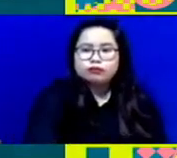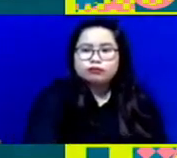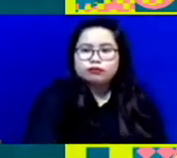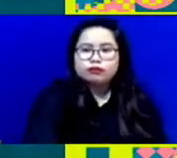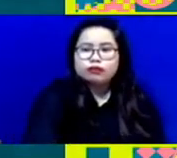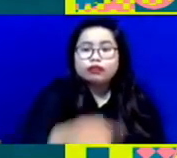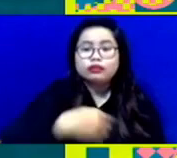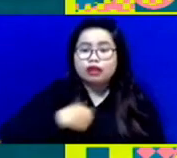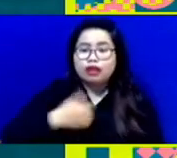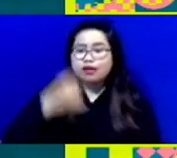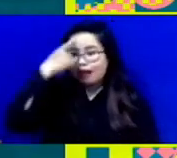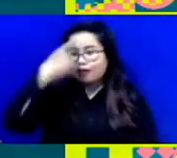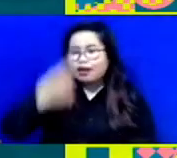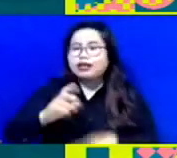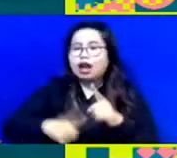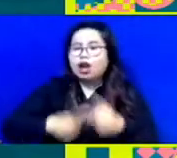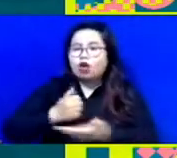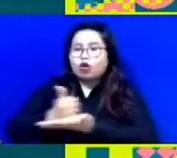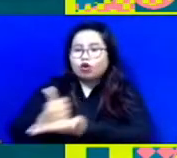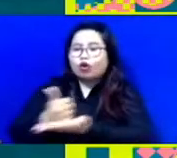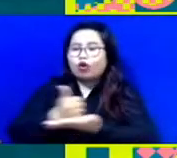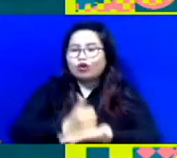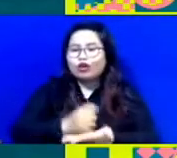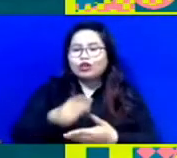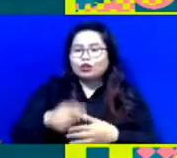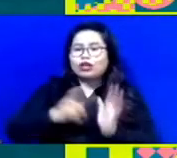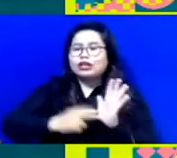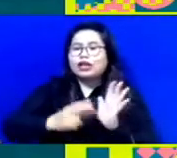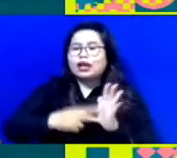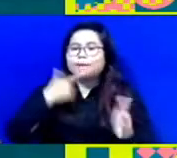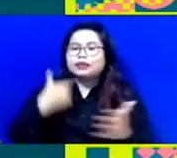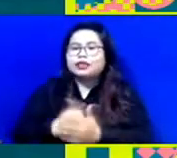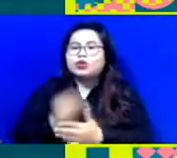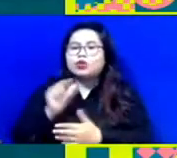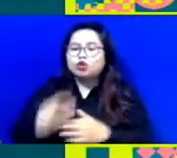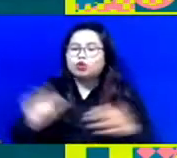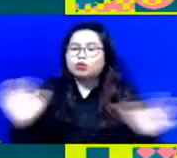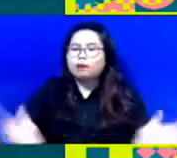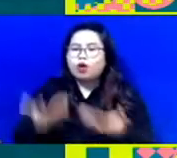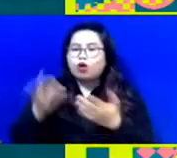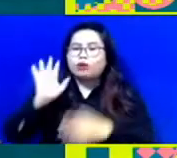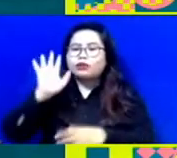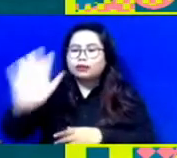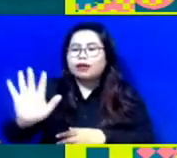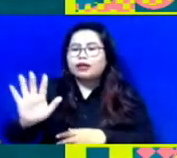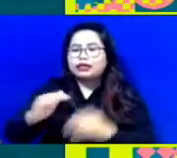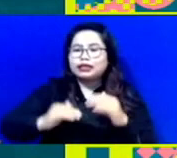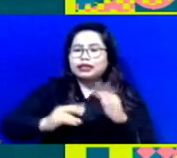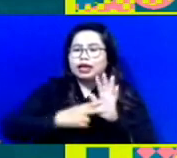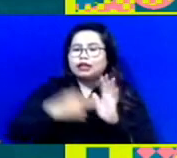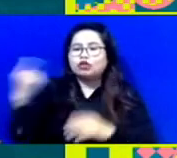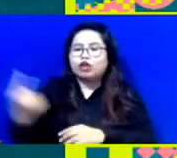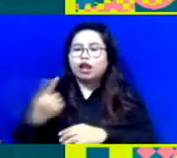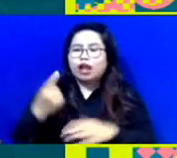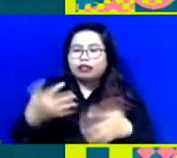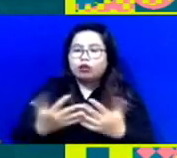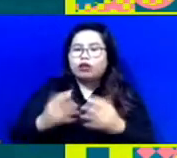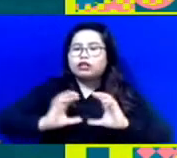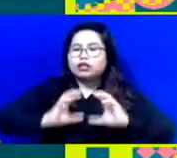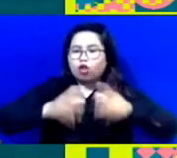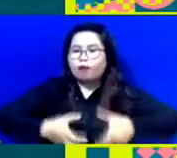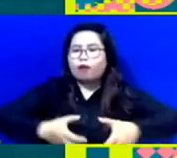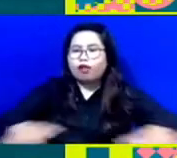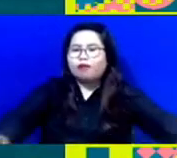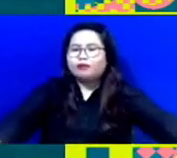important value to build a better future nationally or globally. Yes. So that's our view